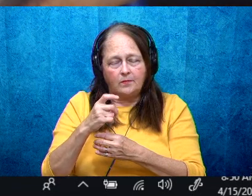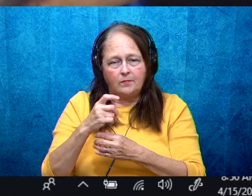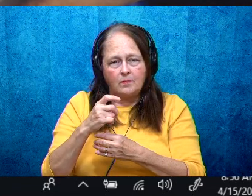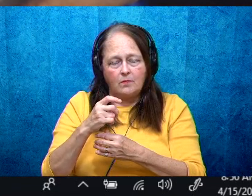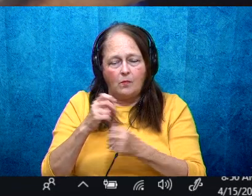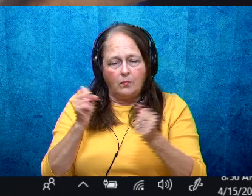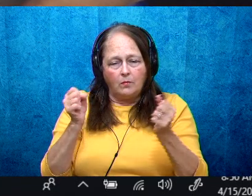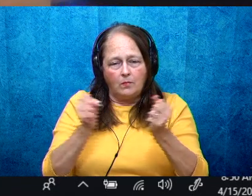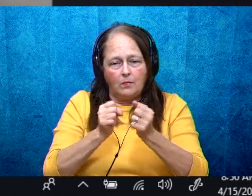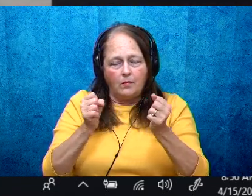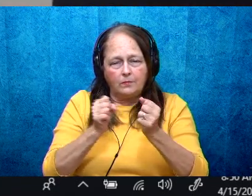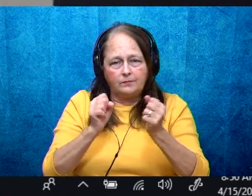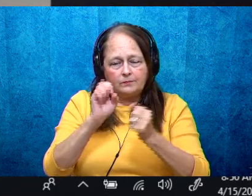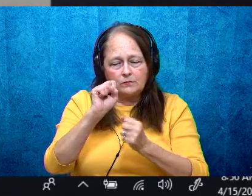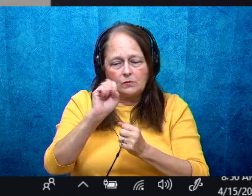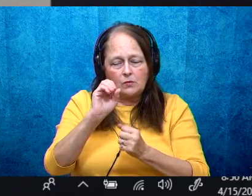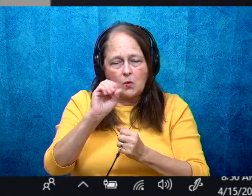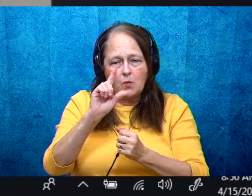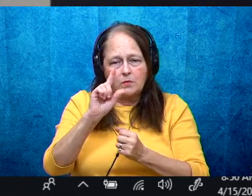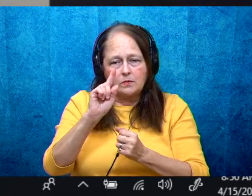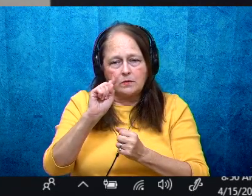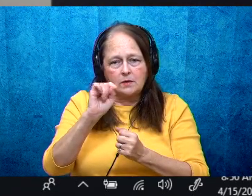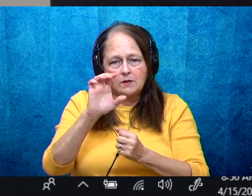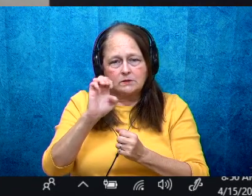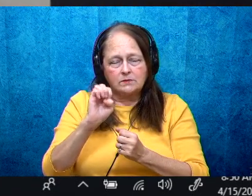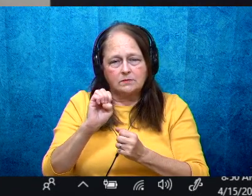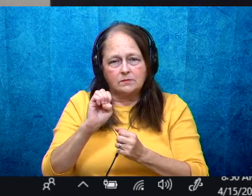Winter is a solstice.